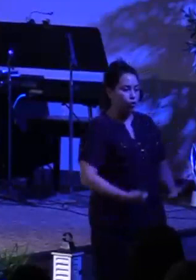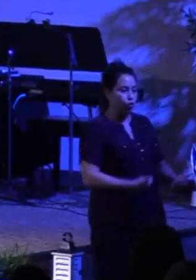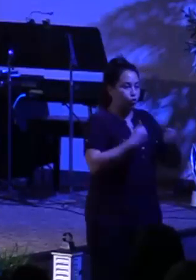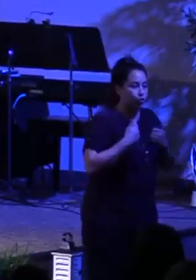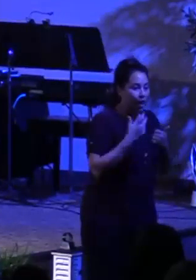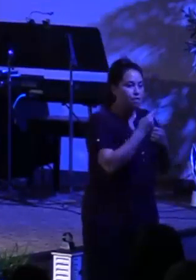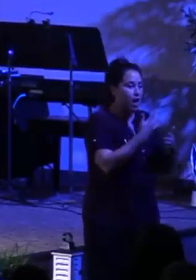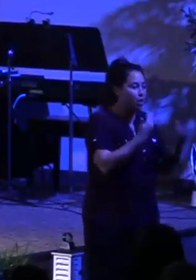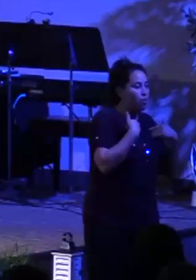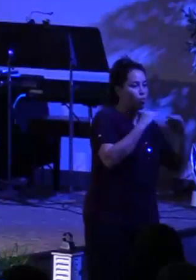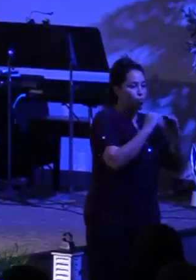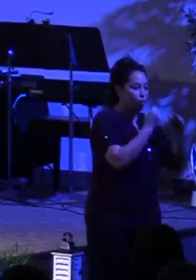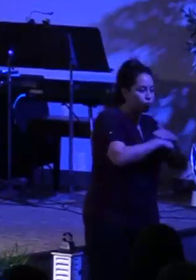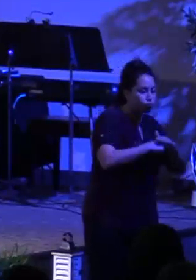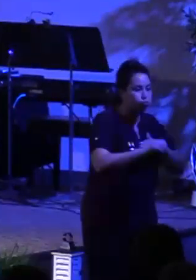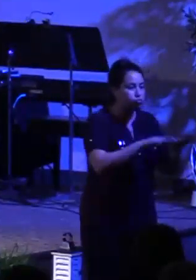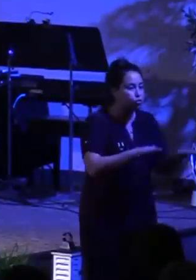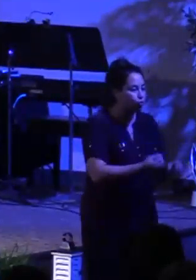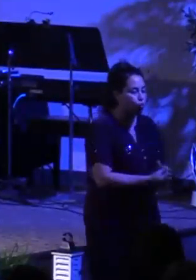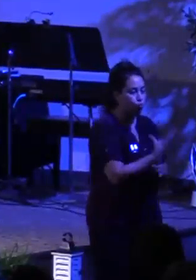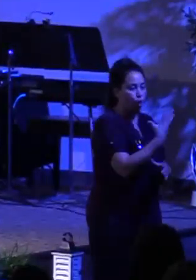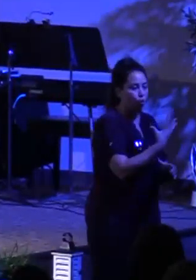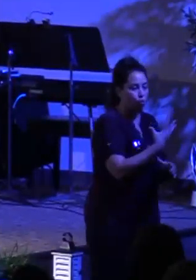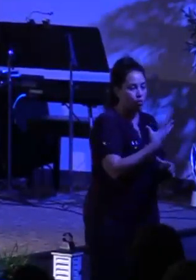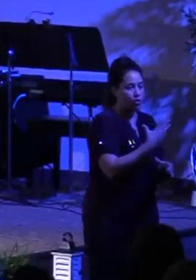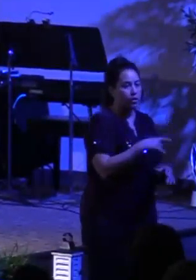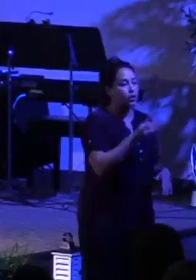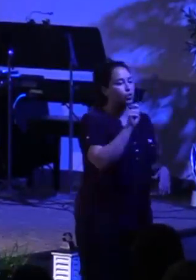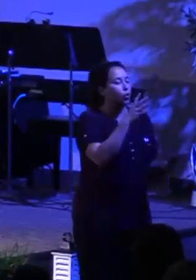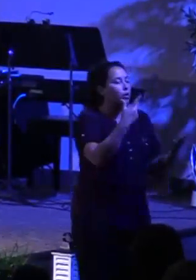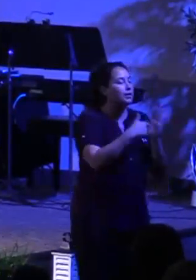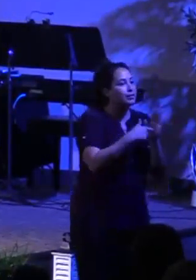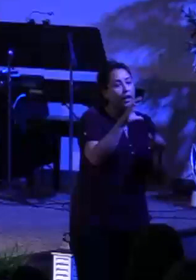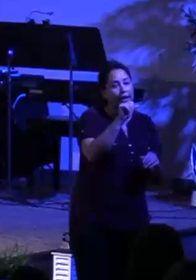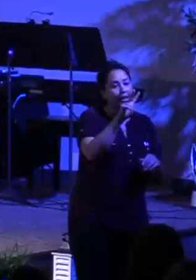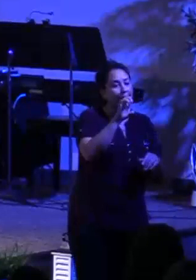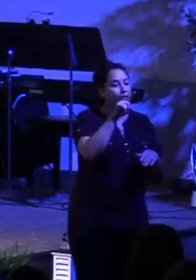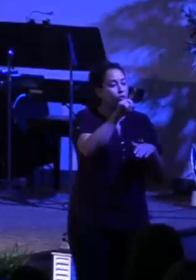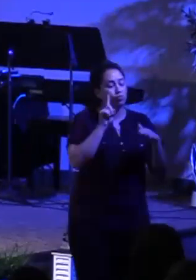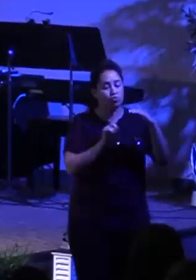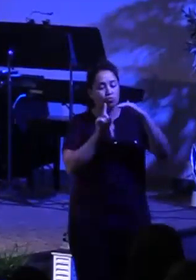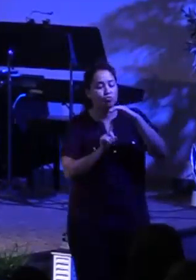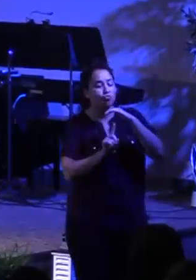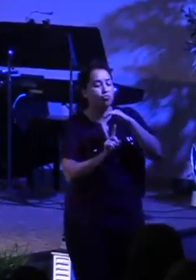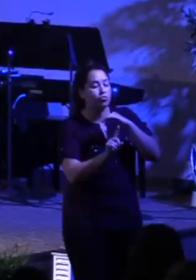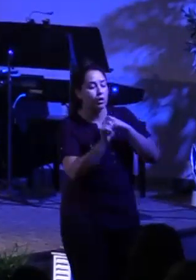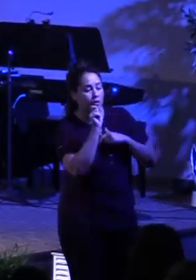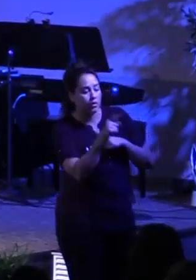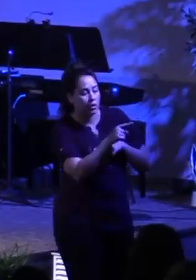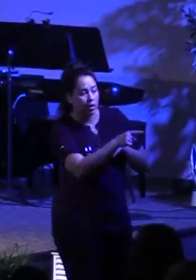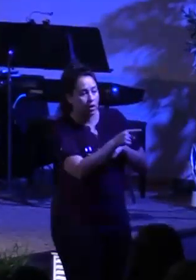out of you're a hunter-gatherer and you're walking out of your cave, you see another guy from the bushes and he